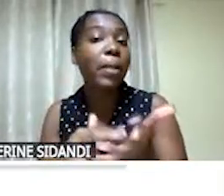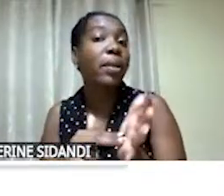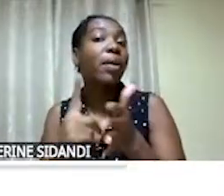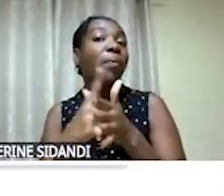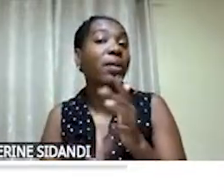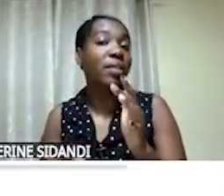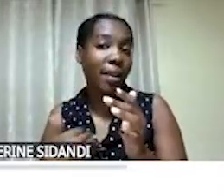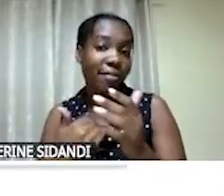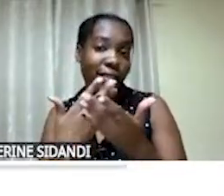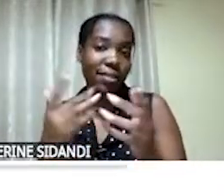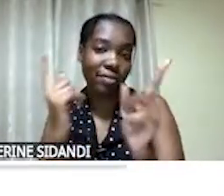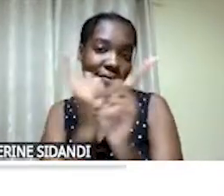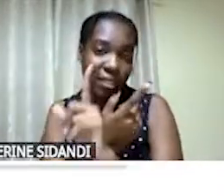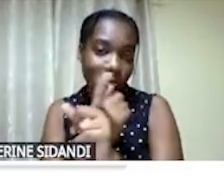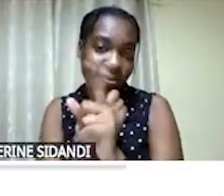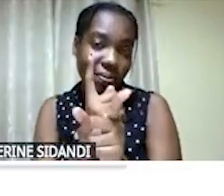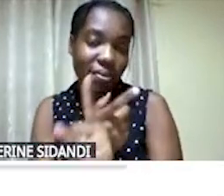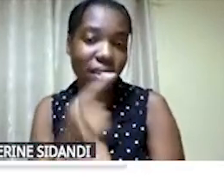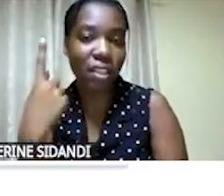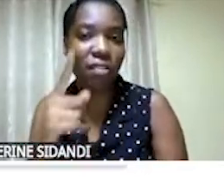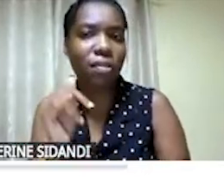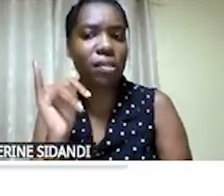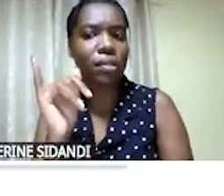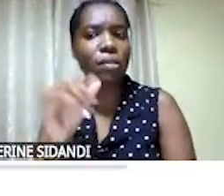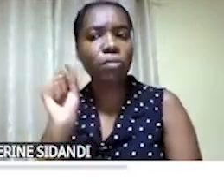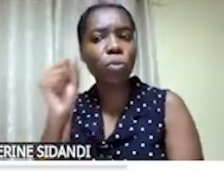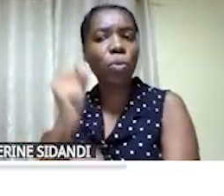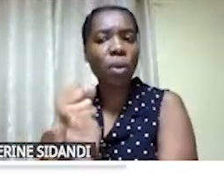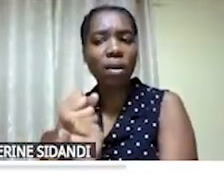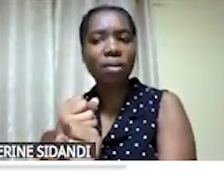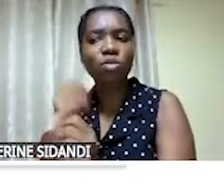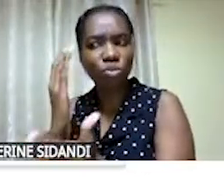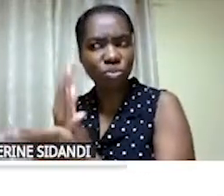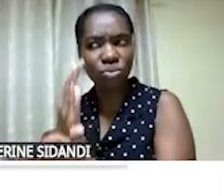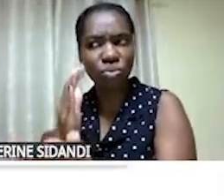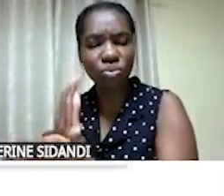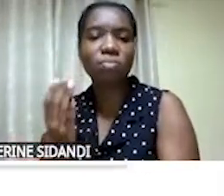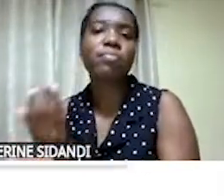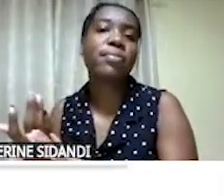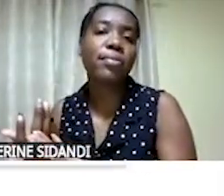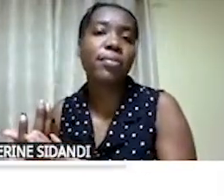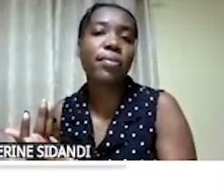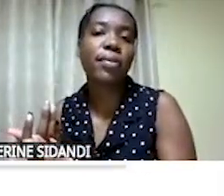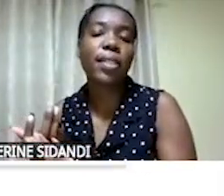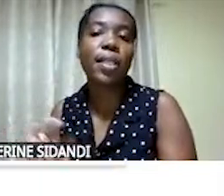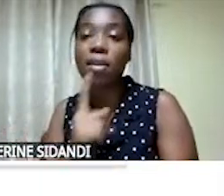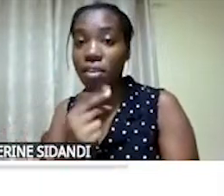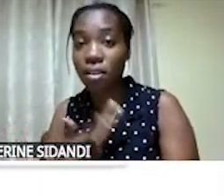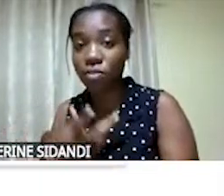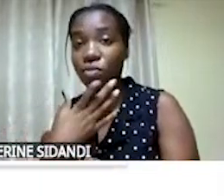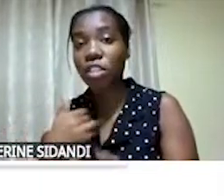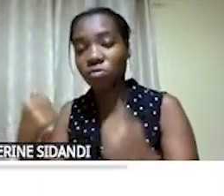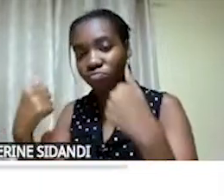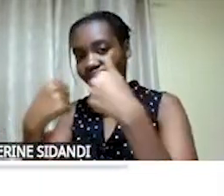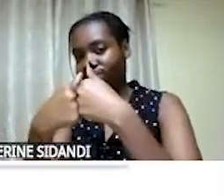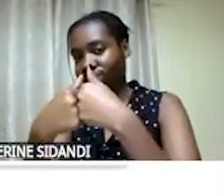say, this one can only work if A, B, C, D is true. So you want to challenge that, you want